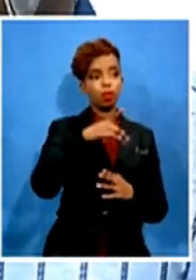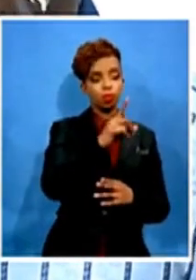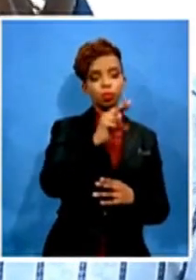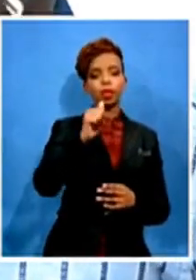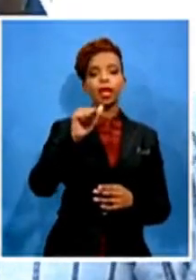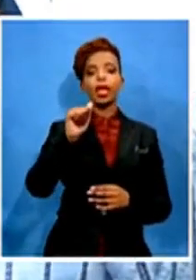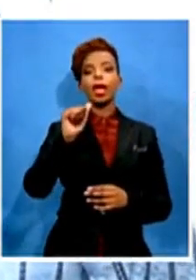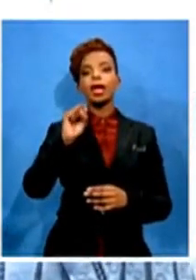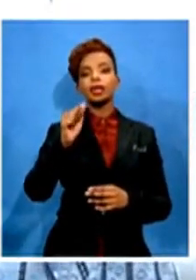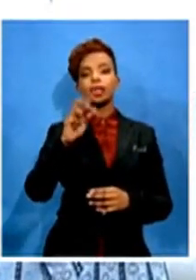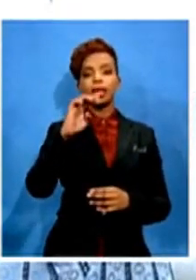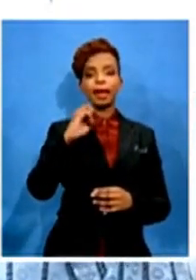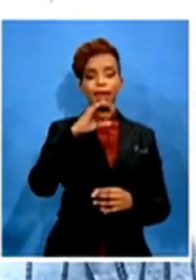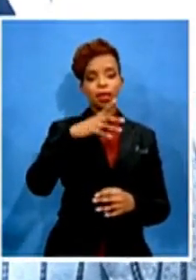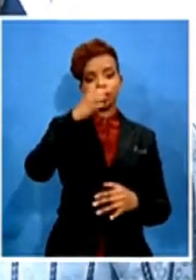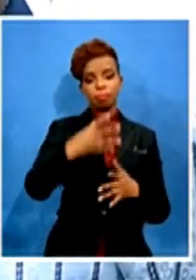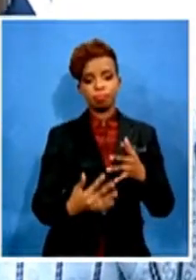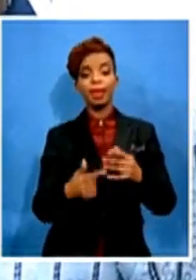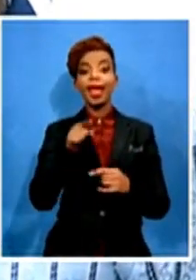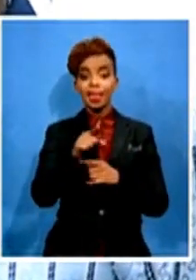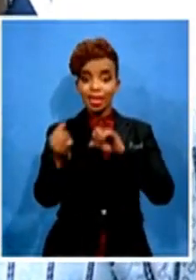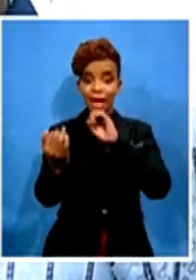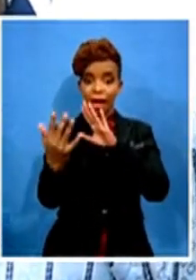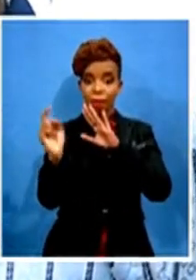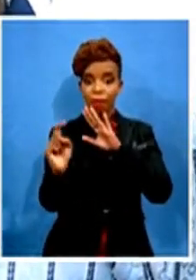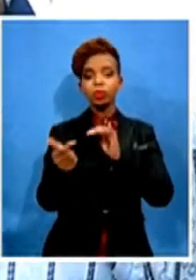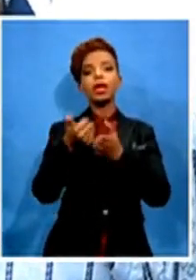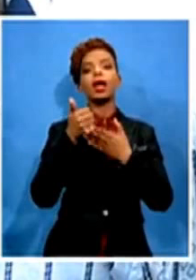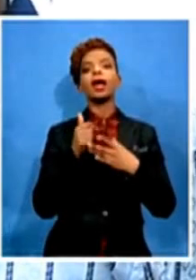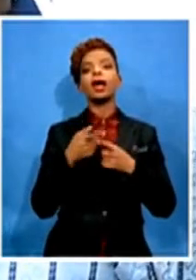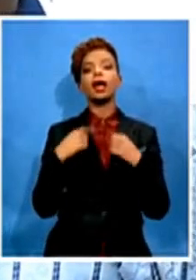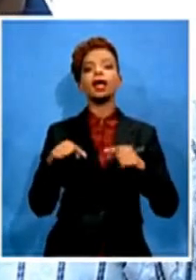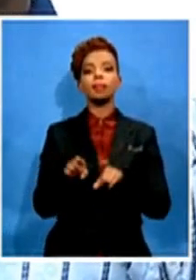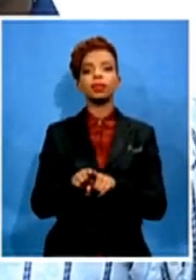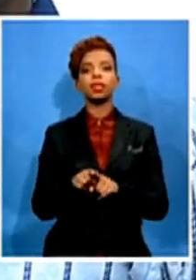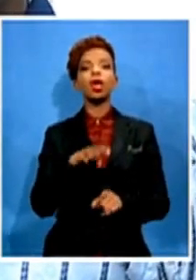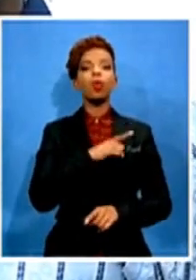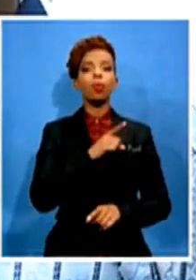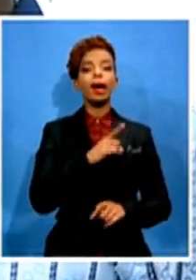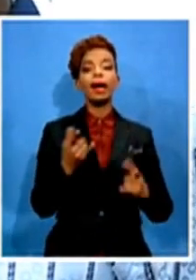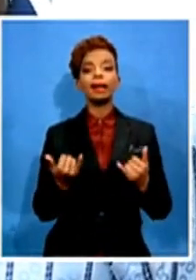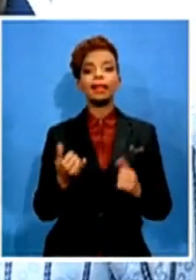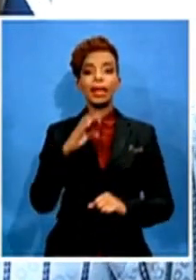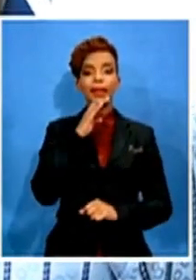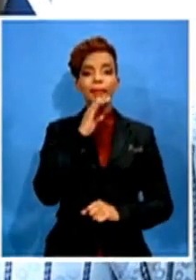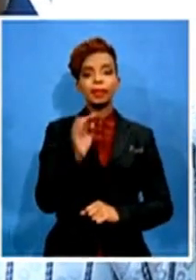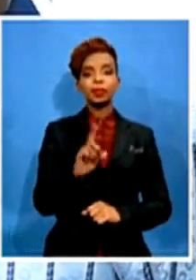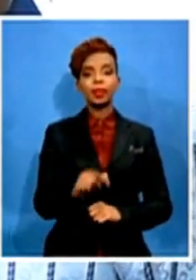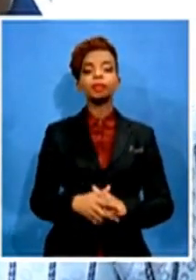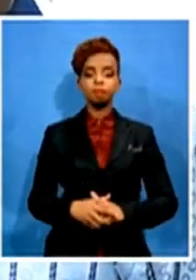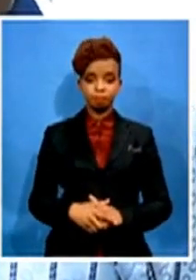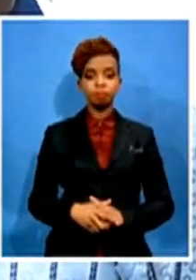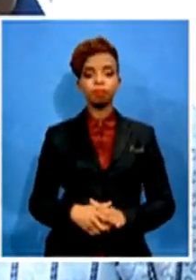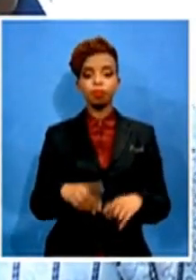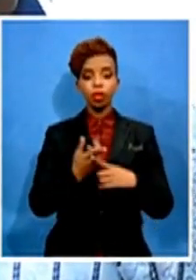approach helped us to be able to decant the observation wards and also remove the bottleneck. Initially,